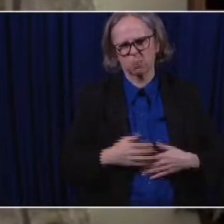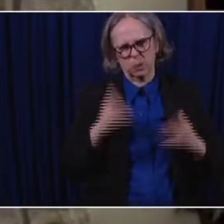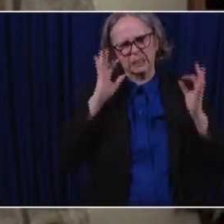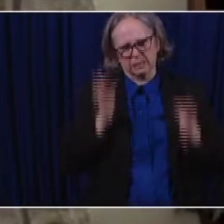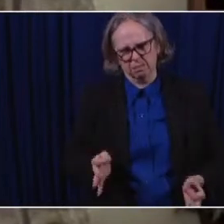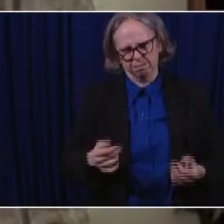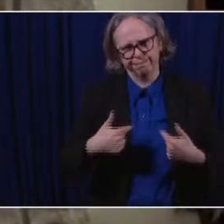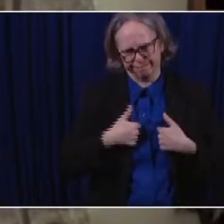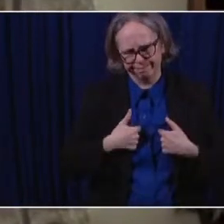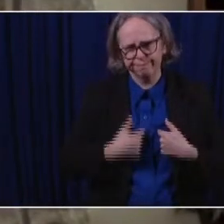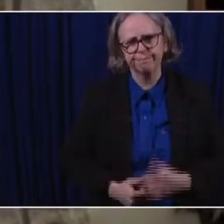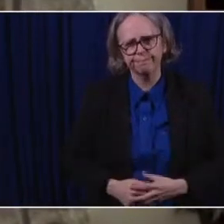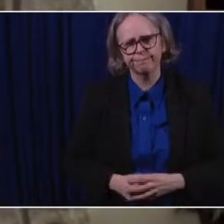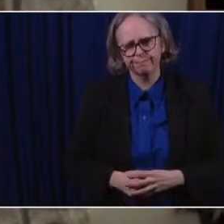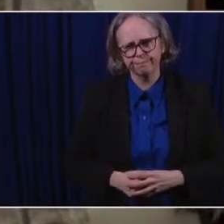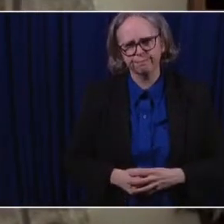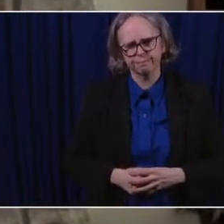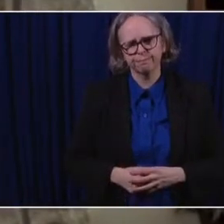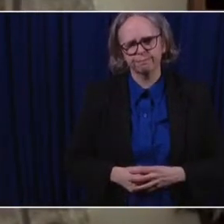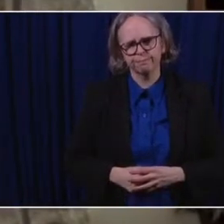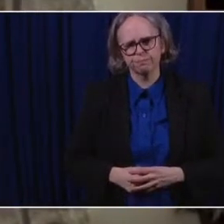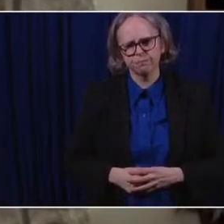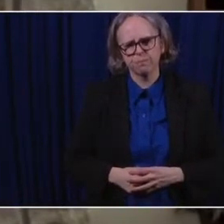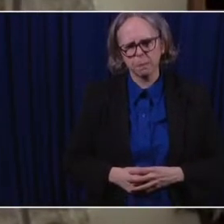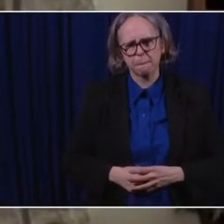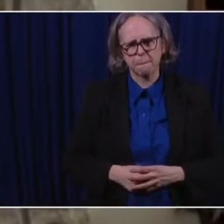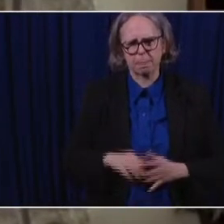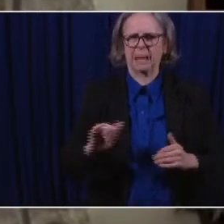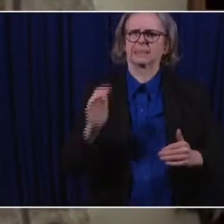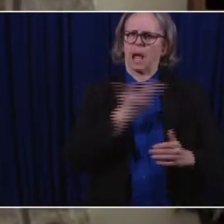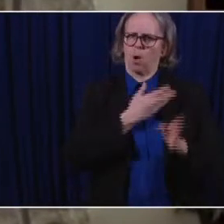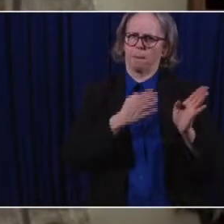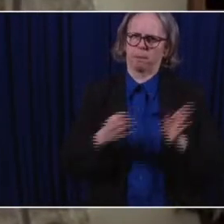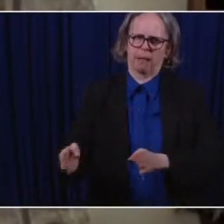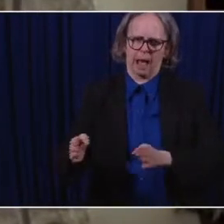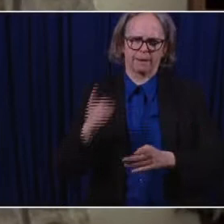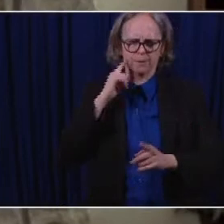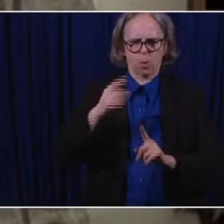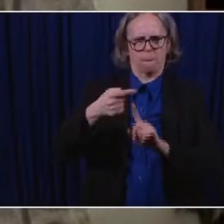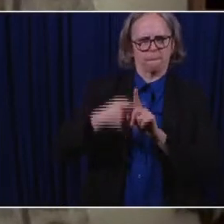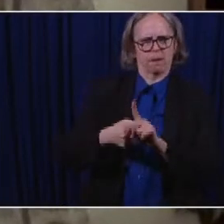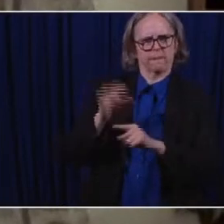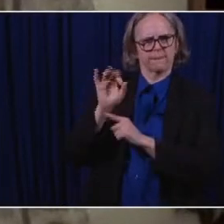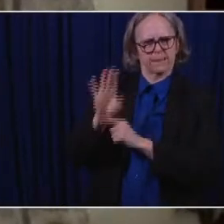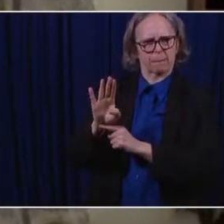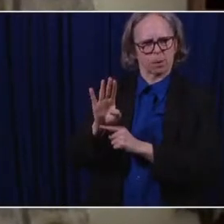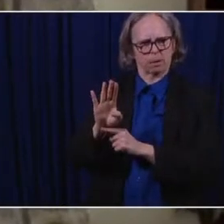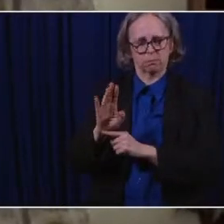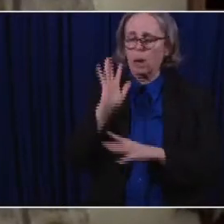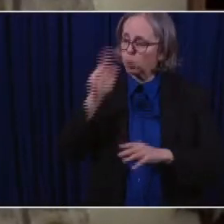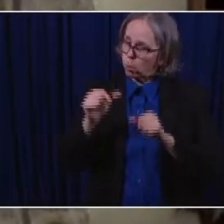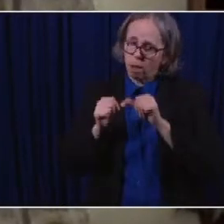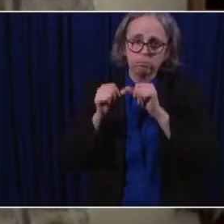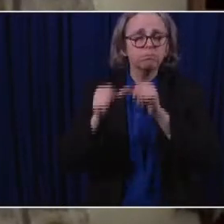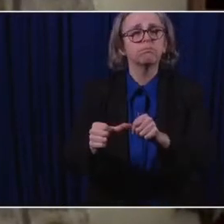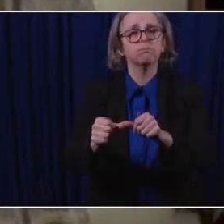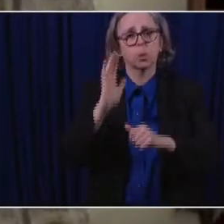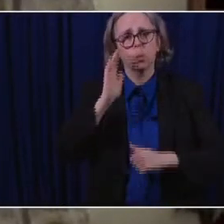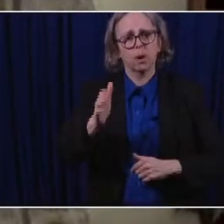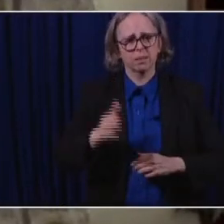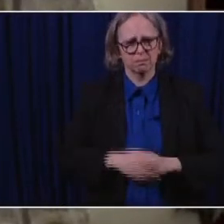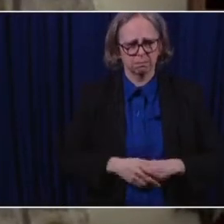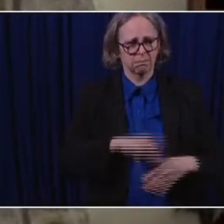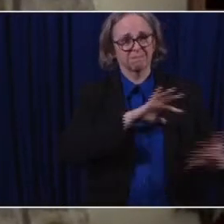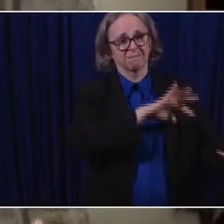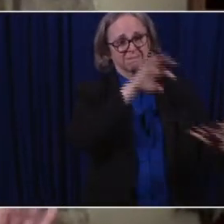100,000 doses for our older Ohioans, and we're going to continue to do that. So we make a